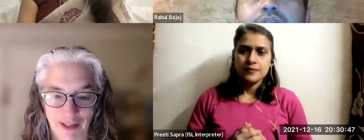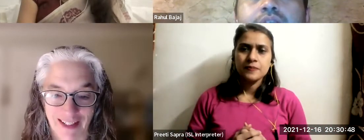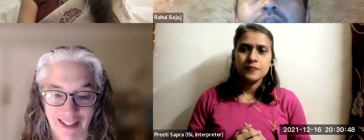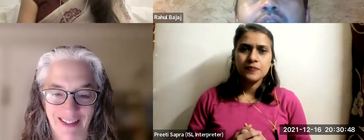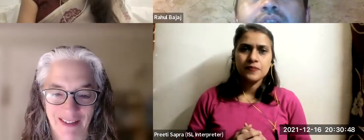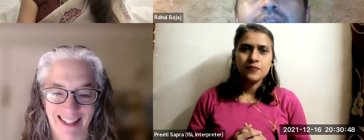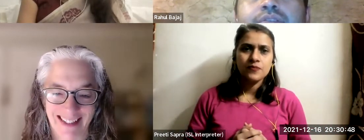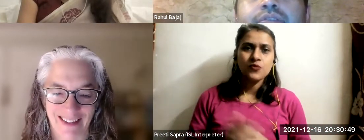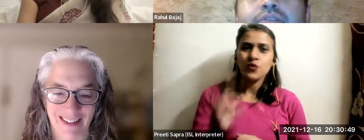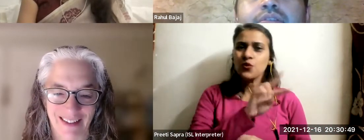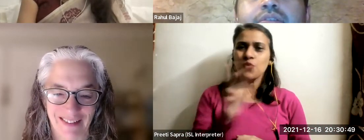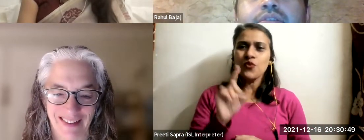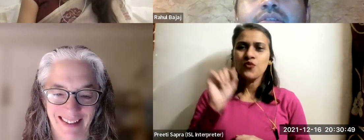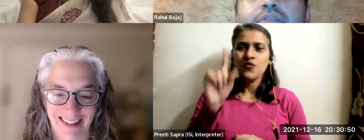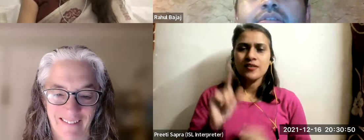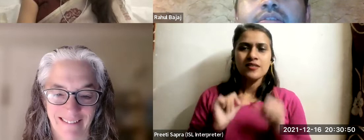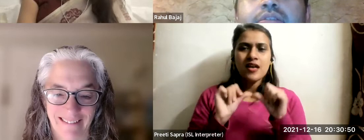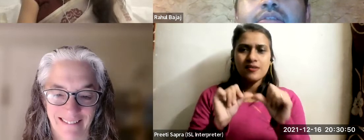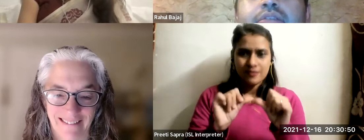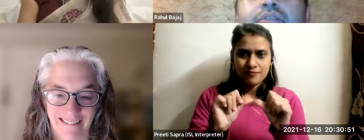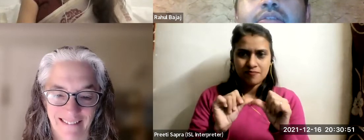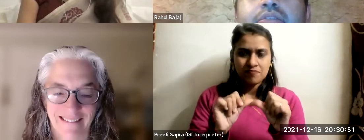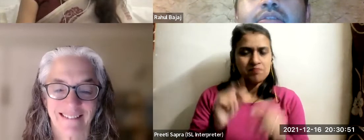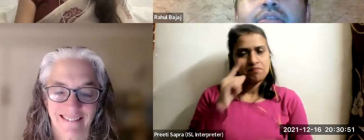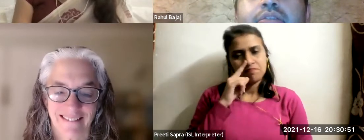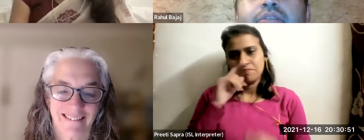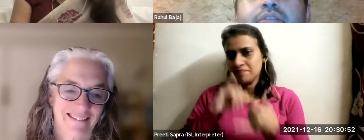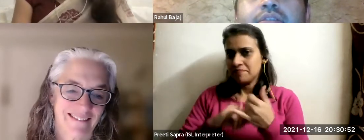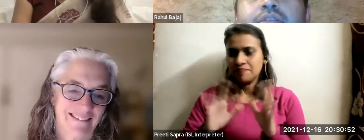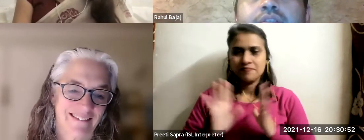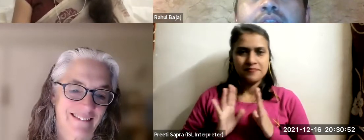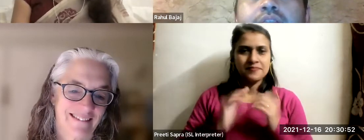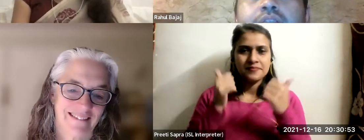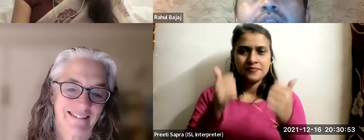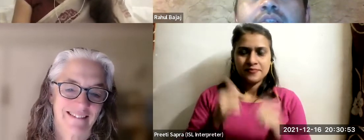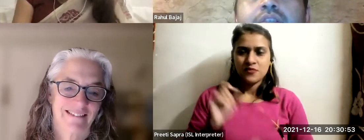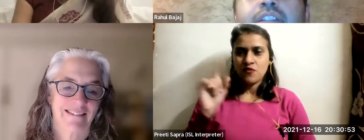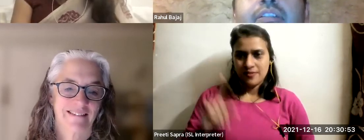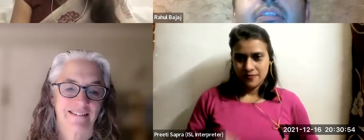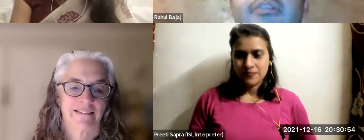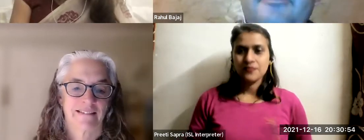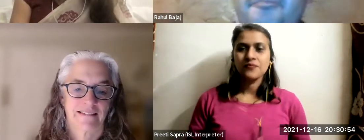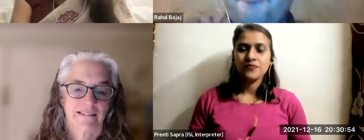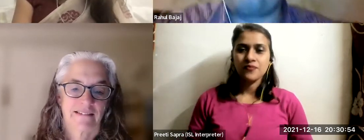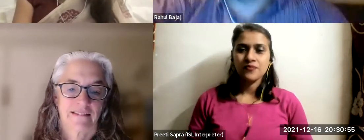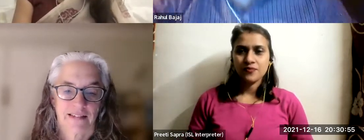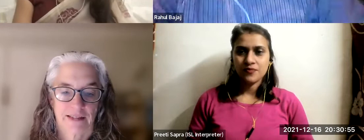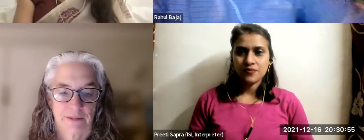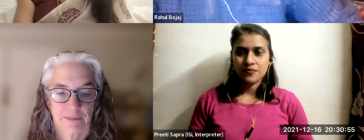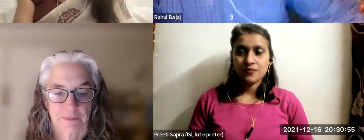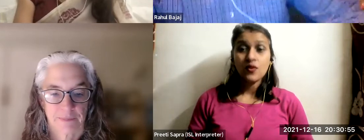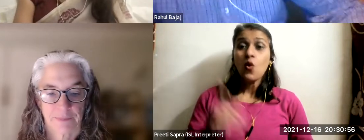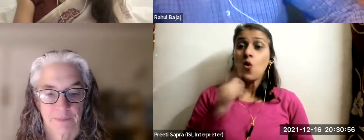Shilpi, you want Okay. to start us off? I'll start it off. So I think for the service providers,